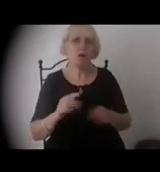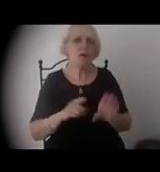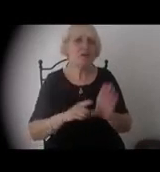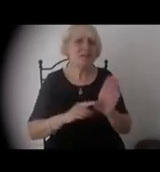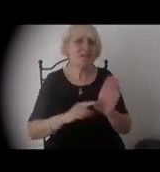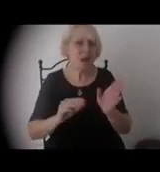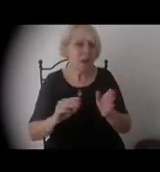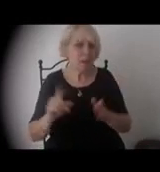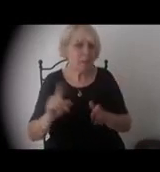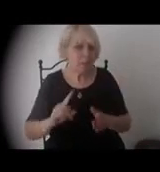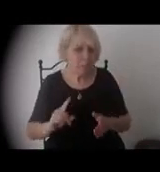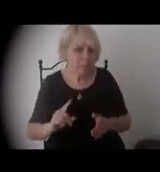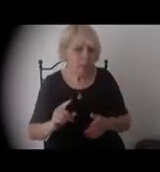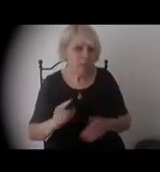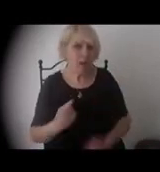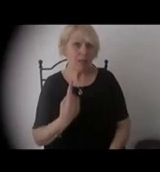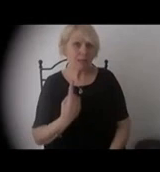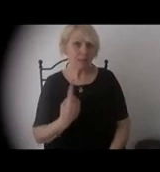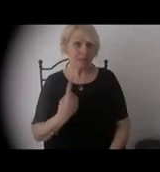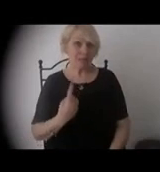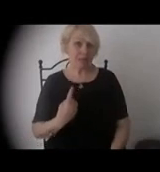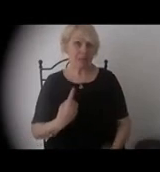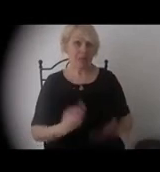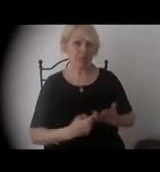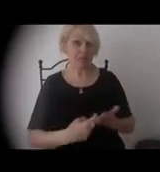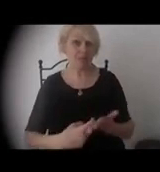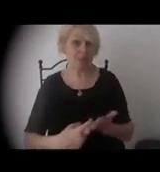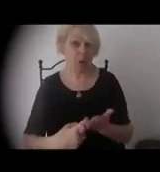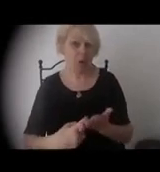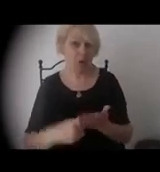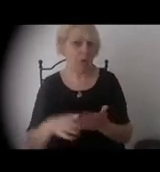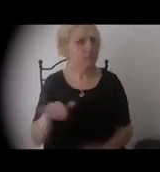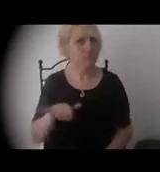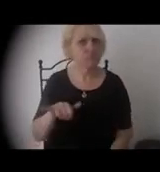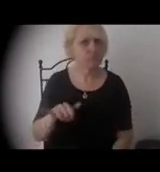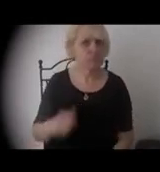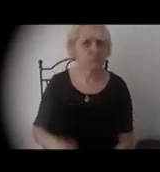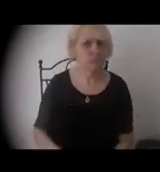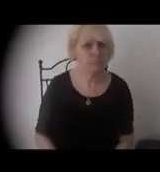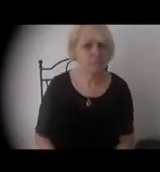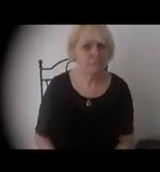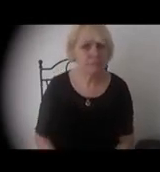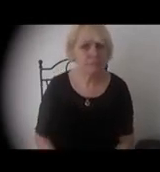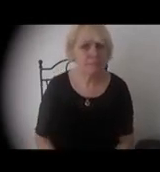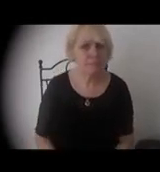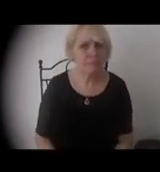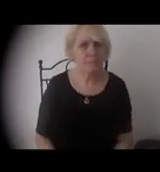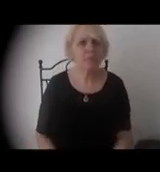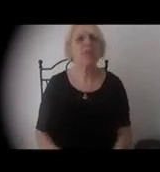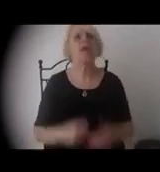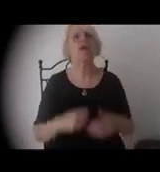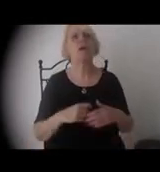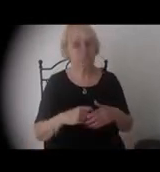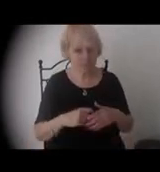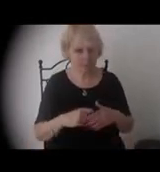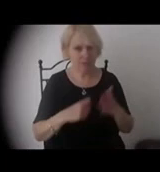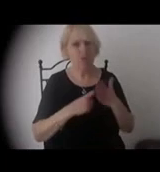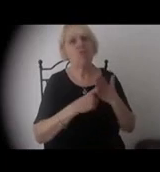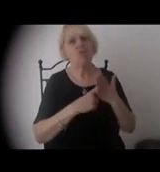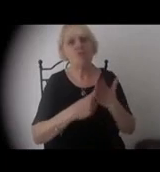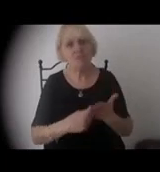self-refer? In terms of referrals to the services, yeah, so we take referrals, so